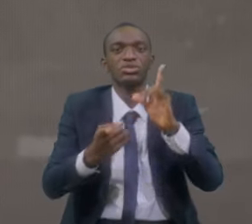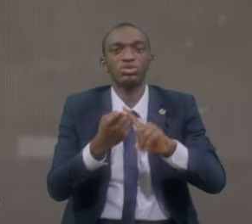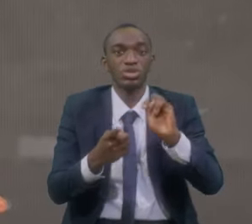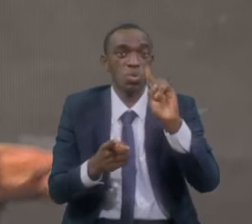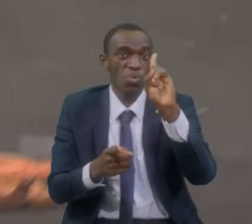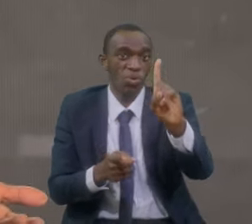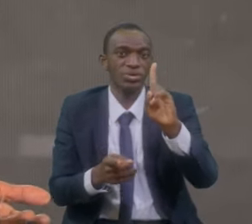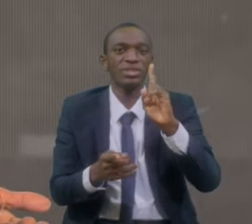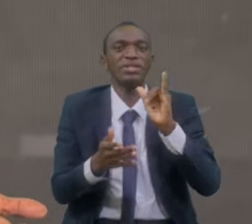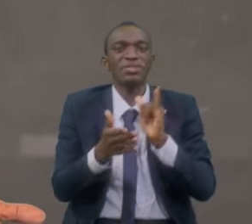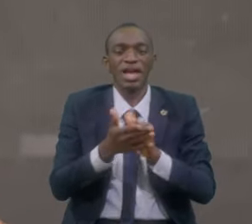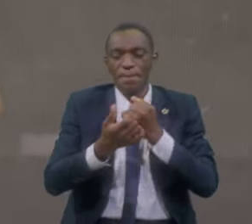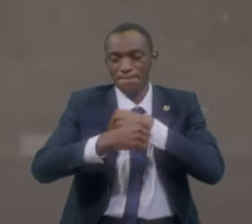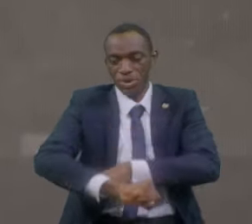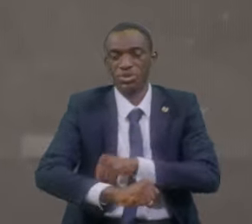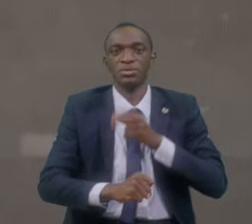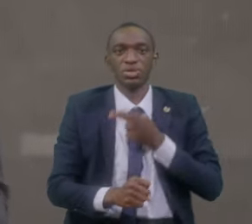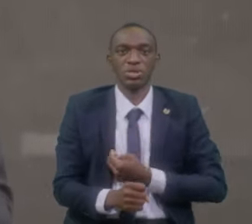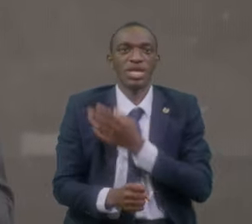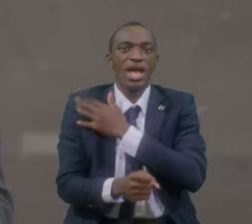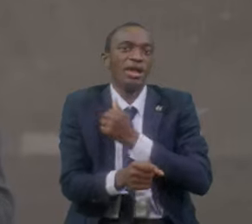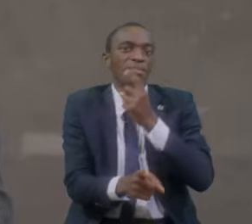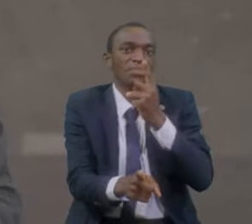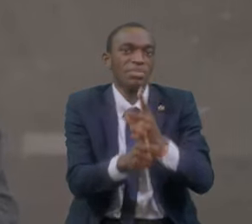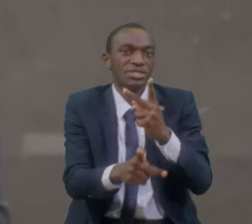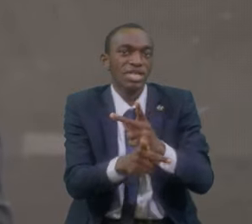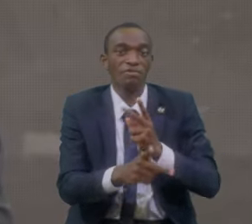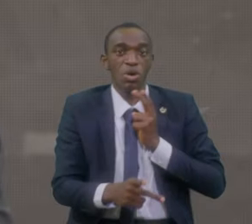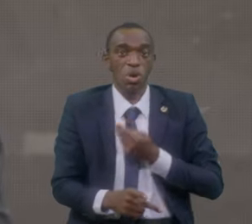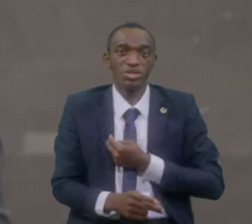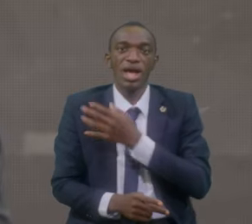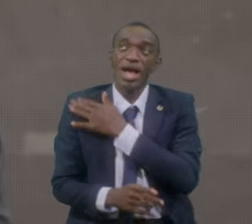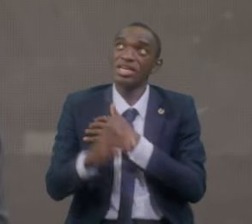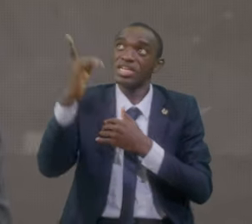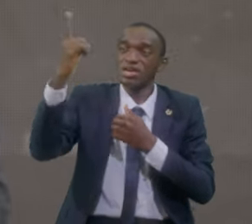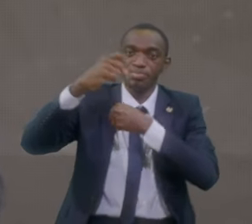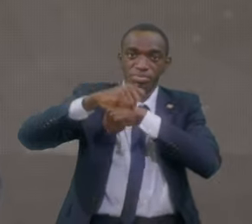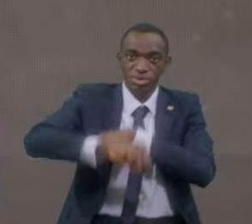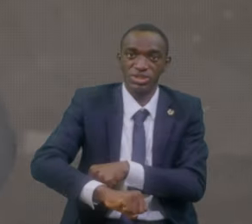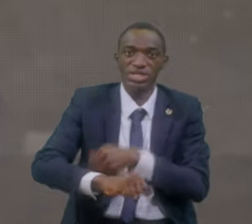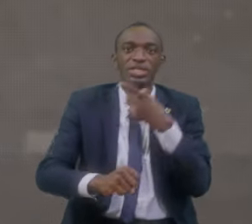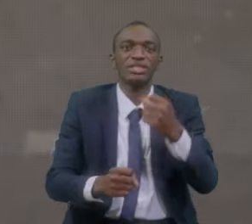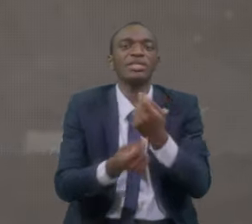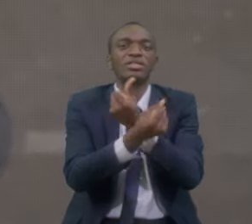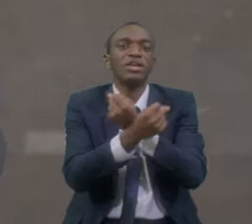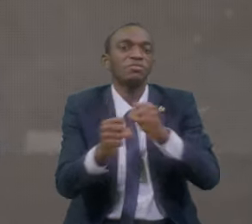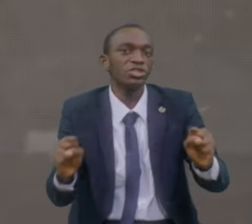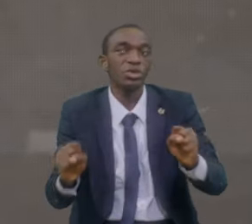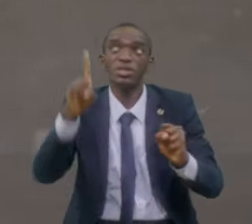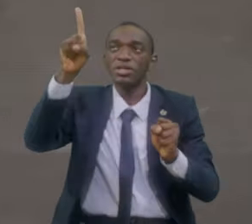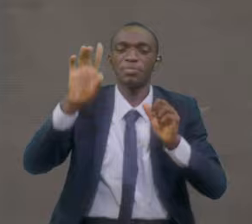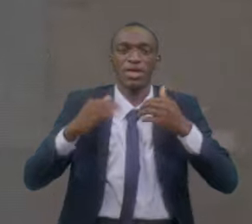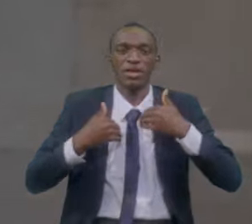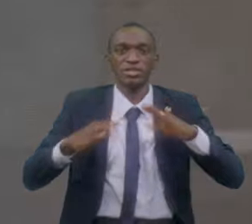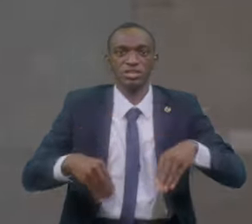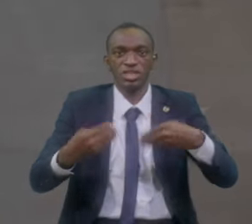that protects us and preserves us. And he protects the salvation he has given